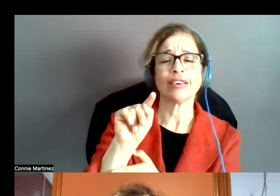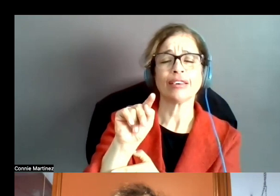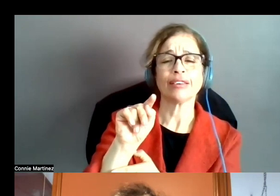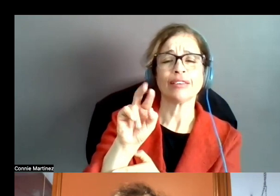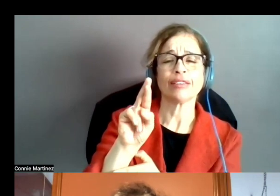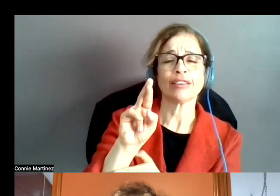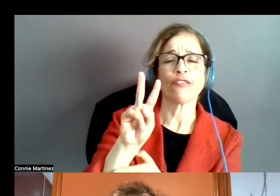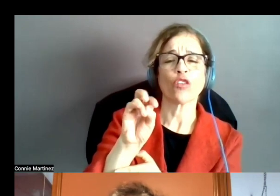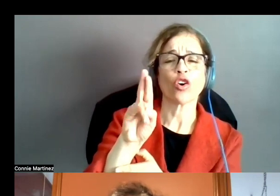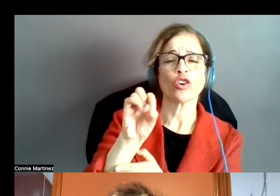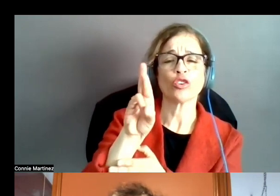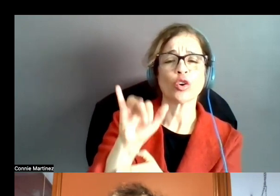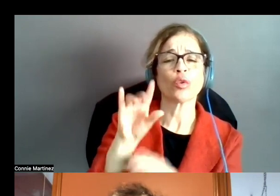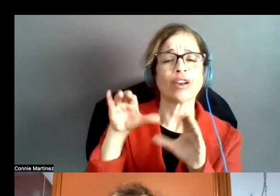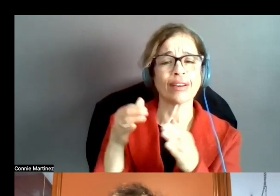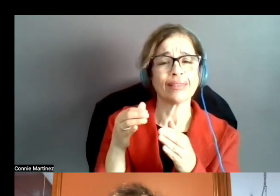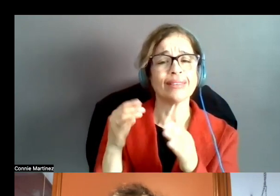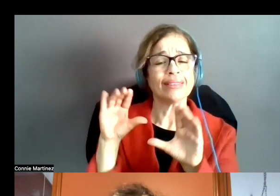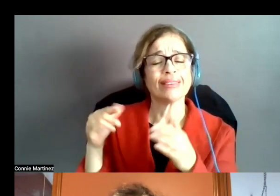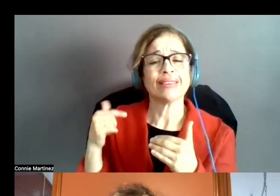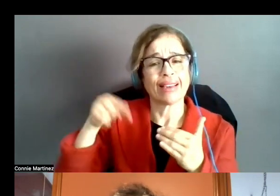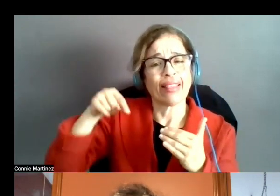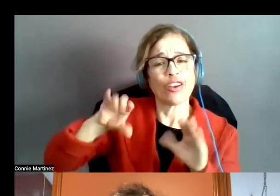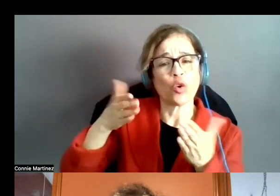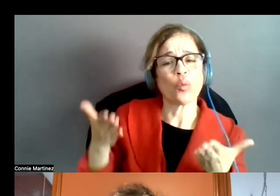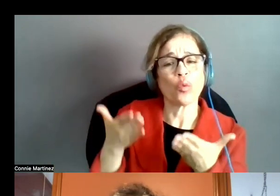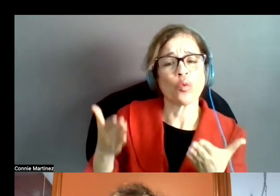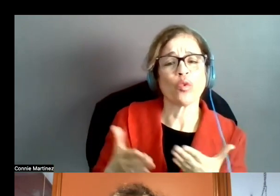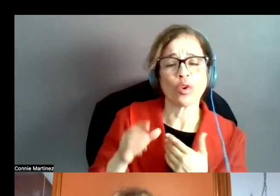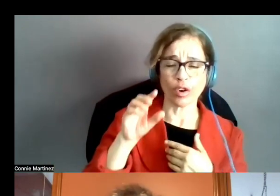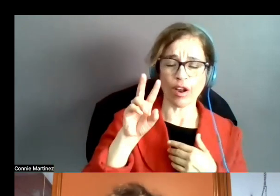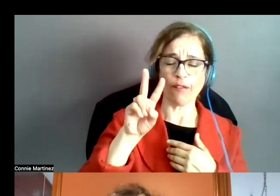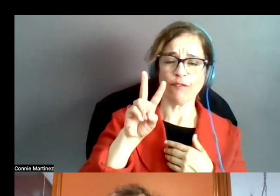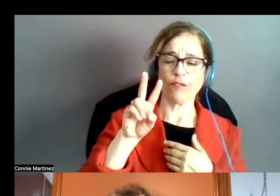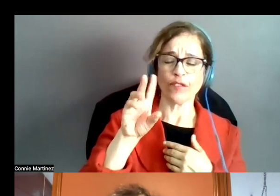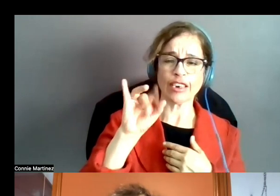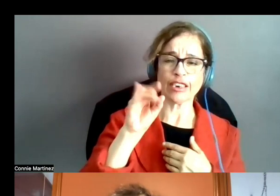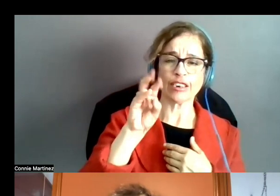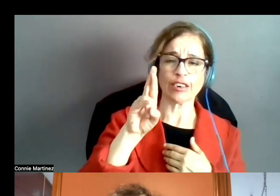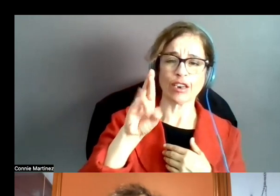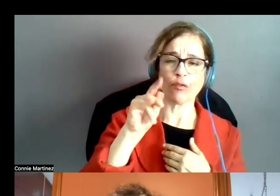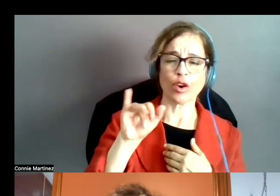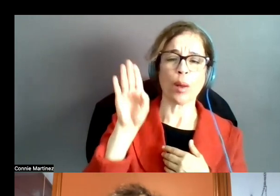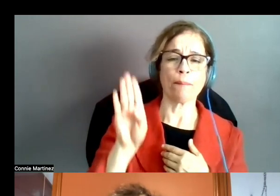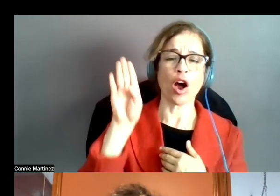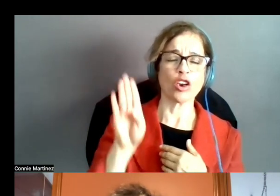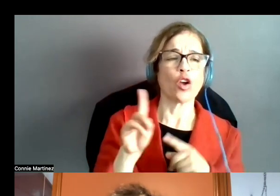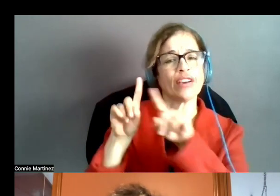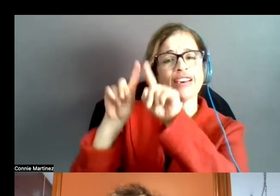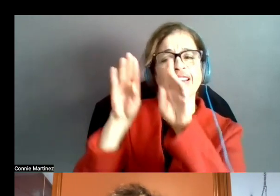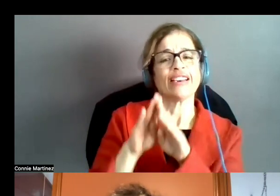Yeah, so well, the other groups are, so this group here is called Grooversity Boston, but the other groups have different names. They are part of our